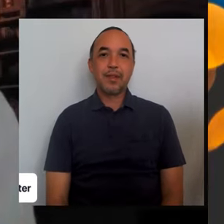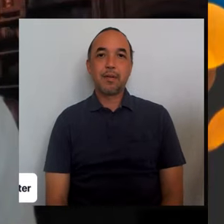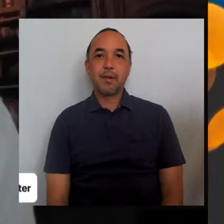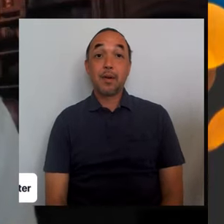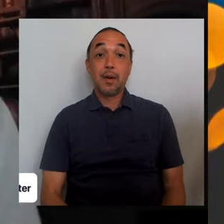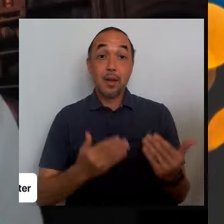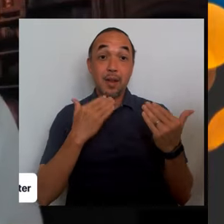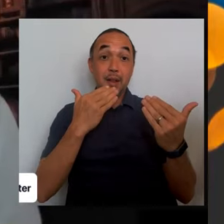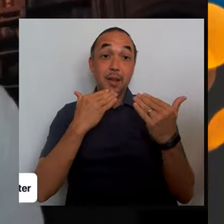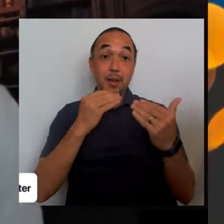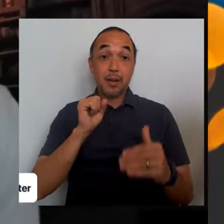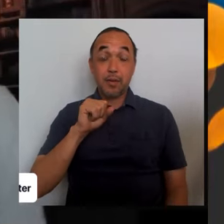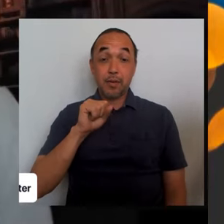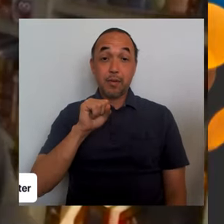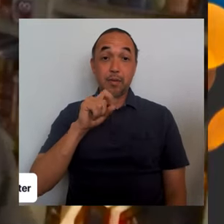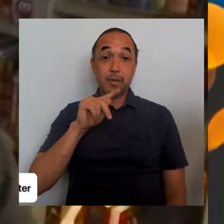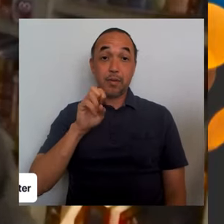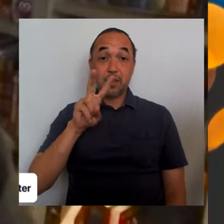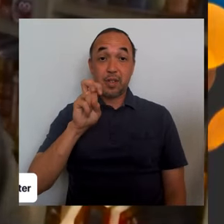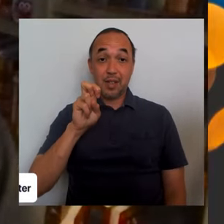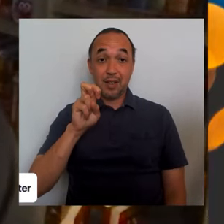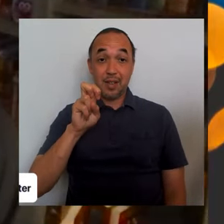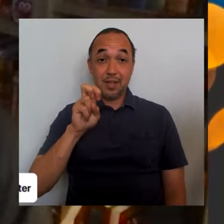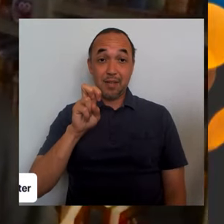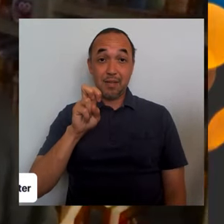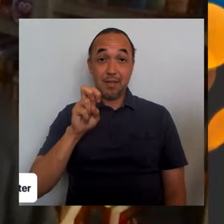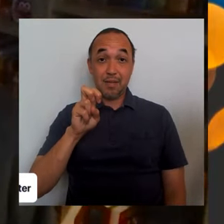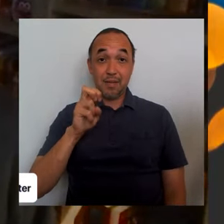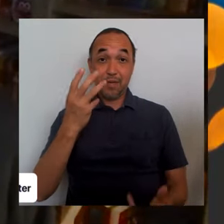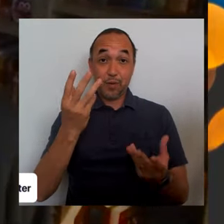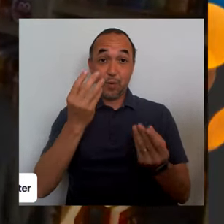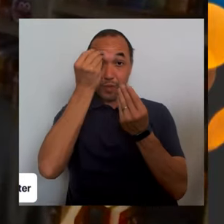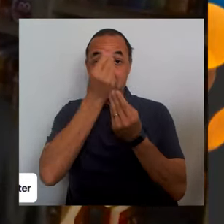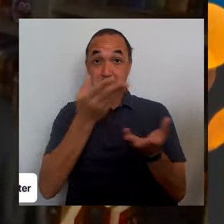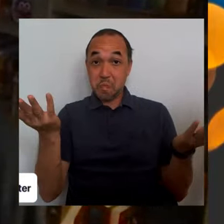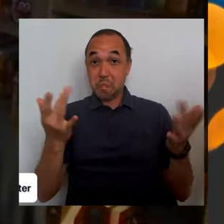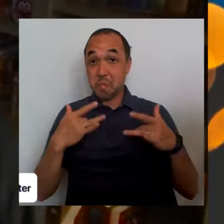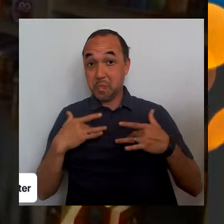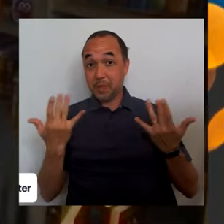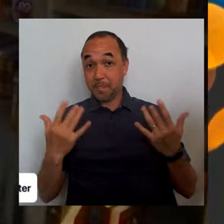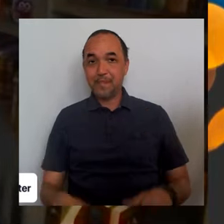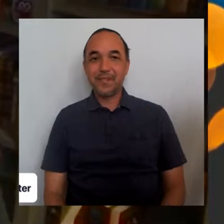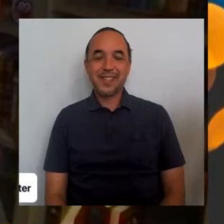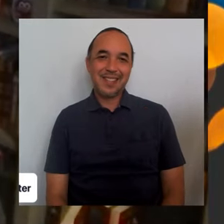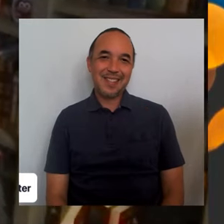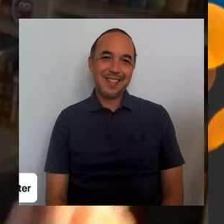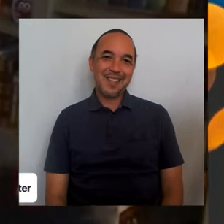So, Steve, thank you. Well, want to tell everybody what's happening here? What, you got a little surprise for me?